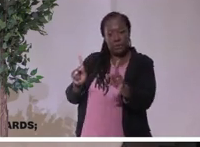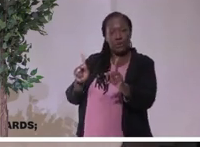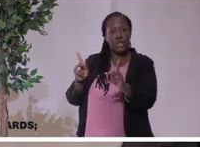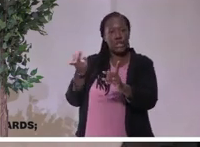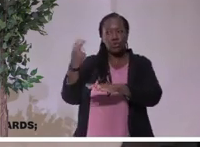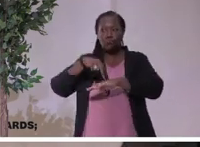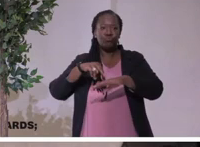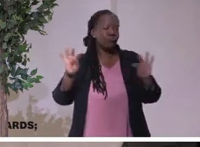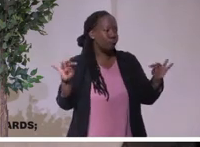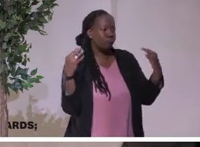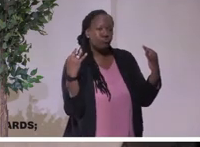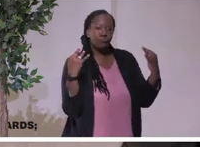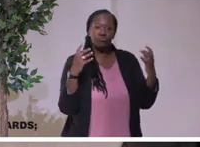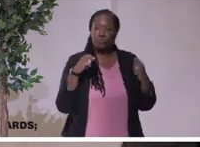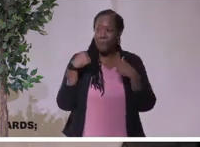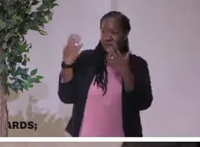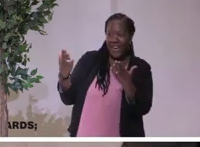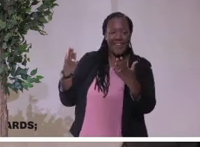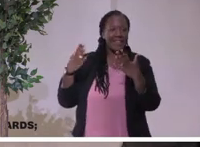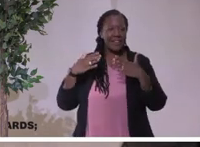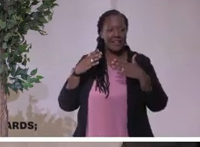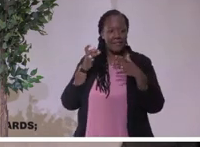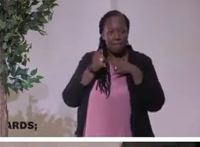the bodies to be able to show